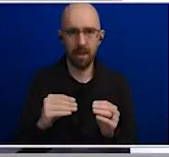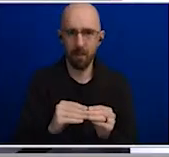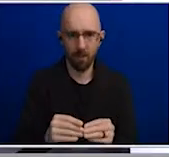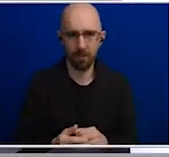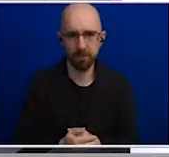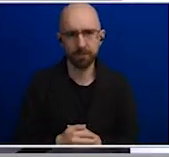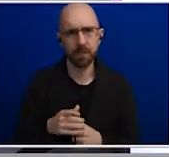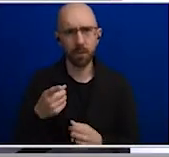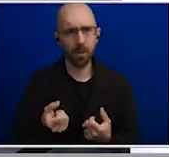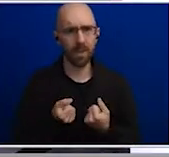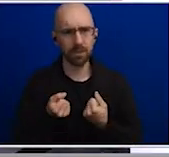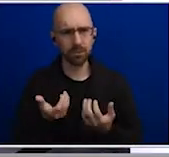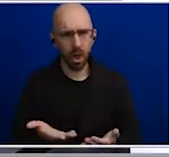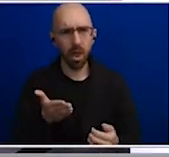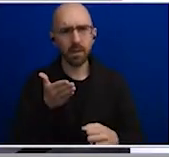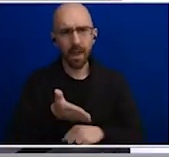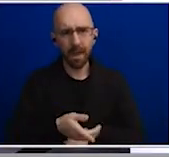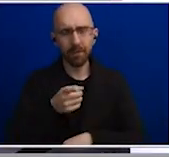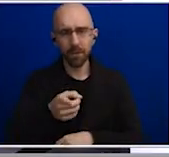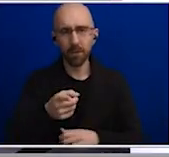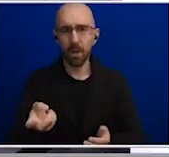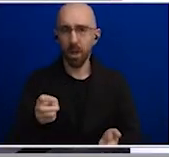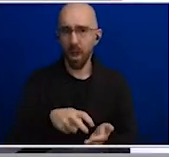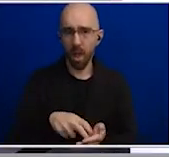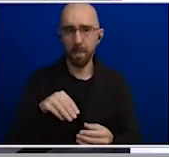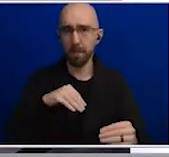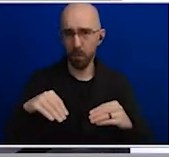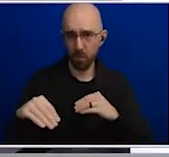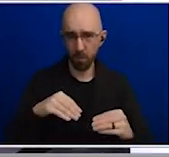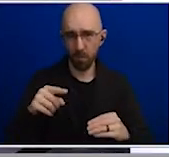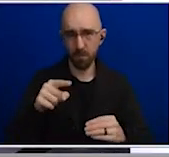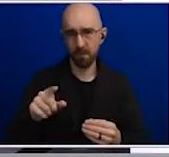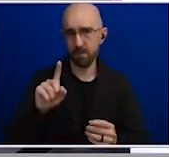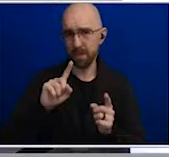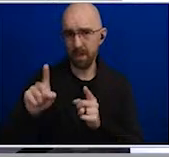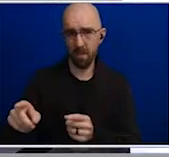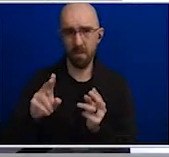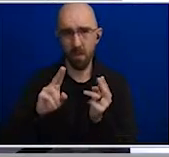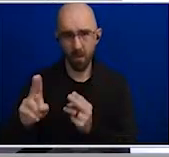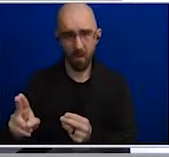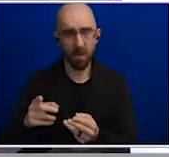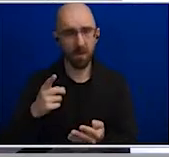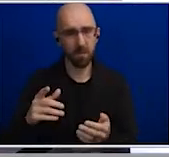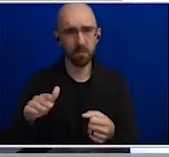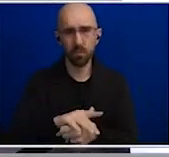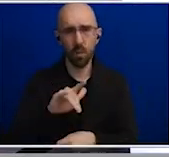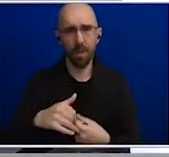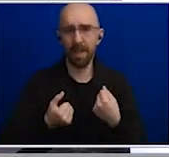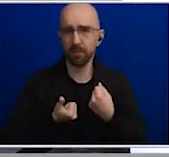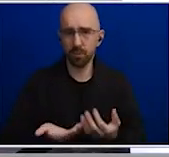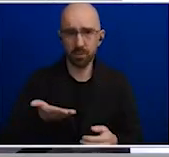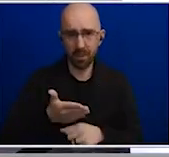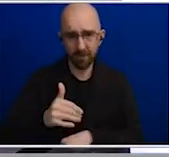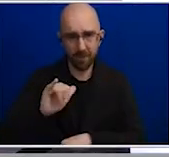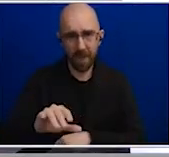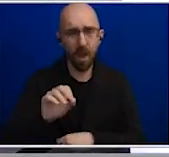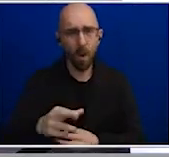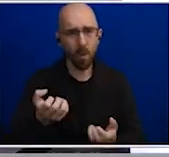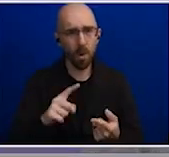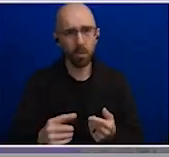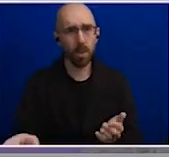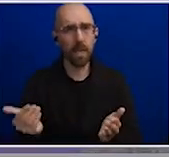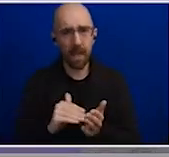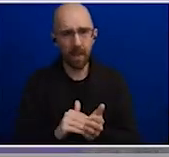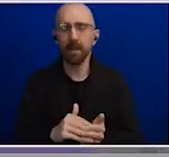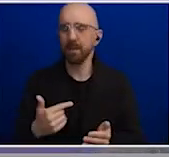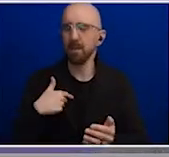exhausted after you got up and moved a little, then you made it down the hall, and then were you totally exhausted after that, or did you want to do it again? Yeah, when I came back, I was pretty